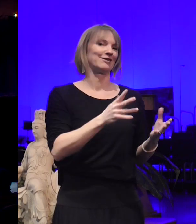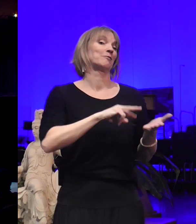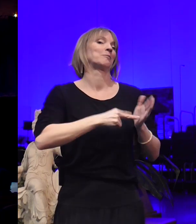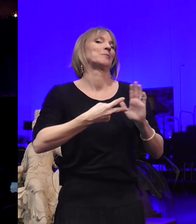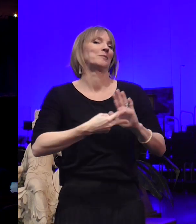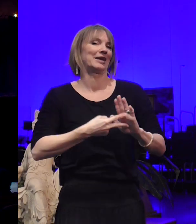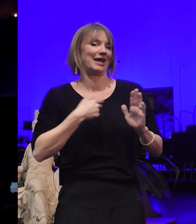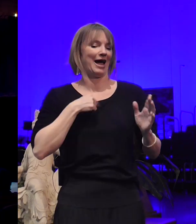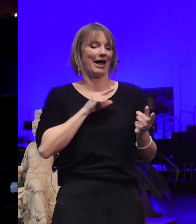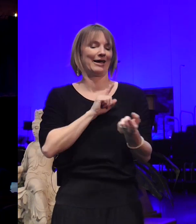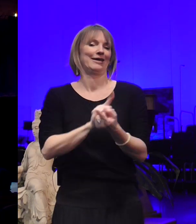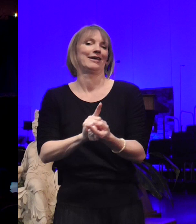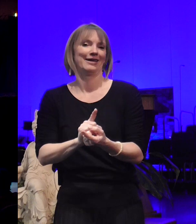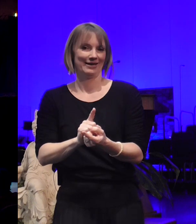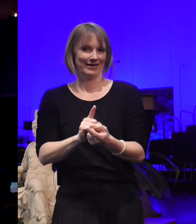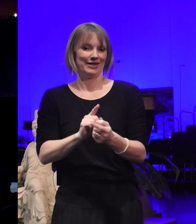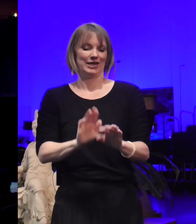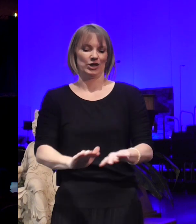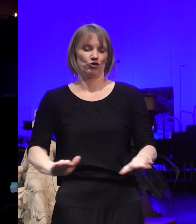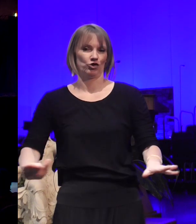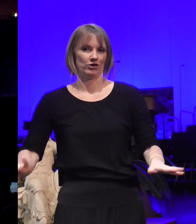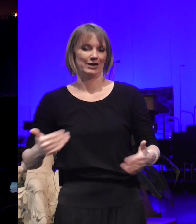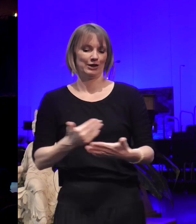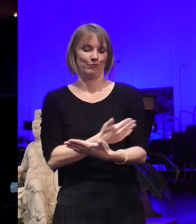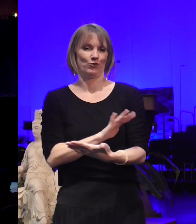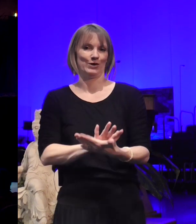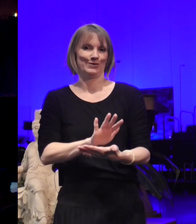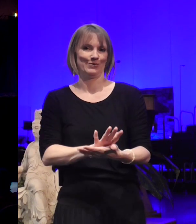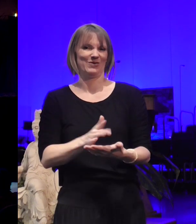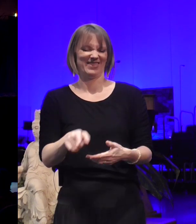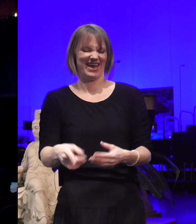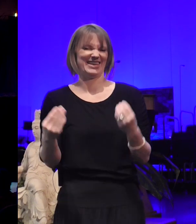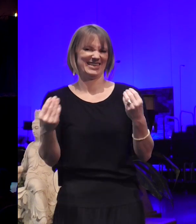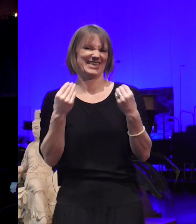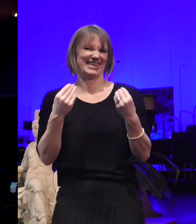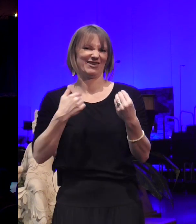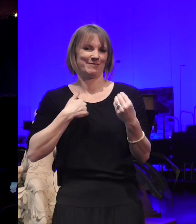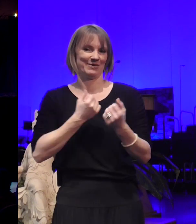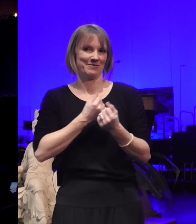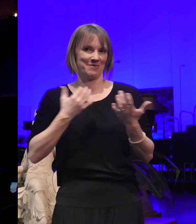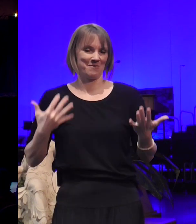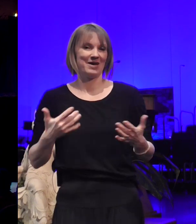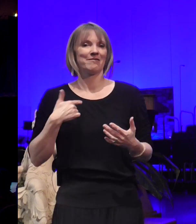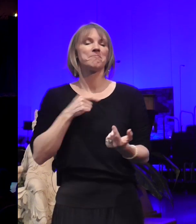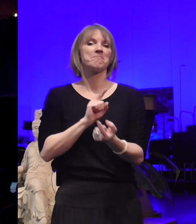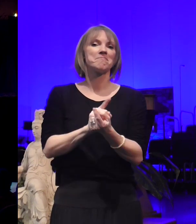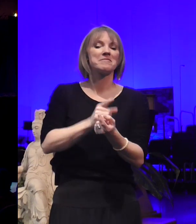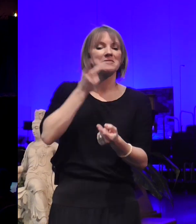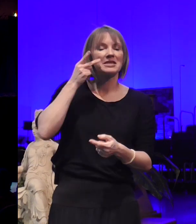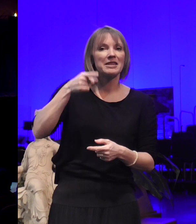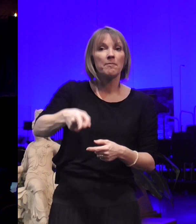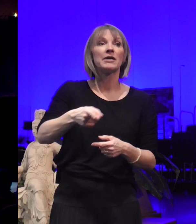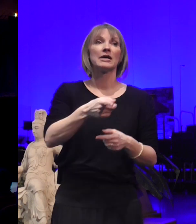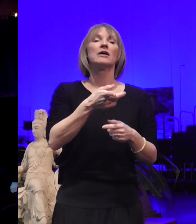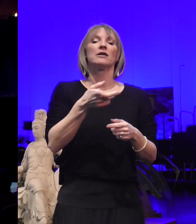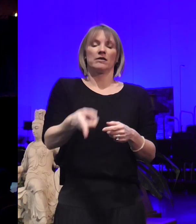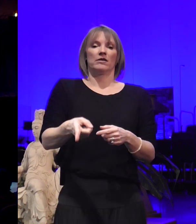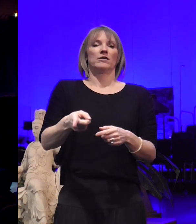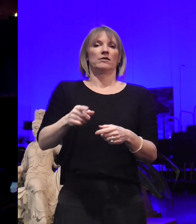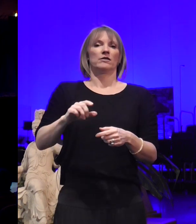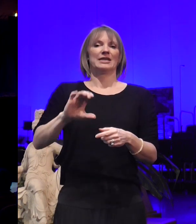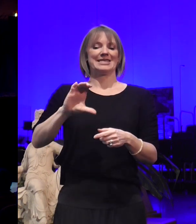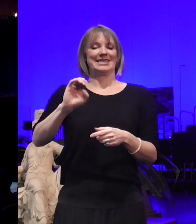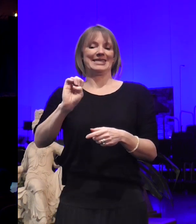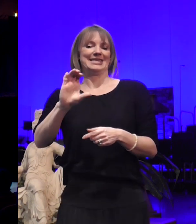Enrichment Center. It's a preschool we have here at Mile High Church. It's independent, and yet, as you'll